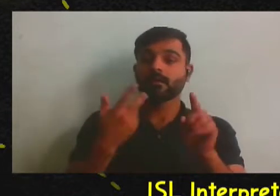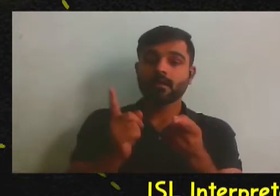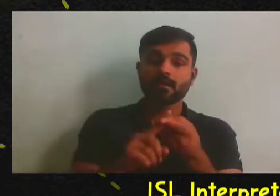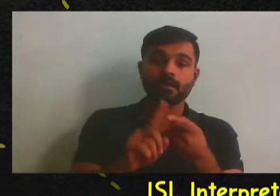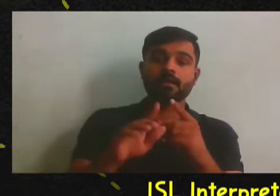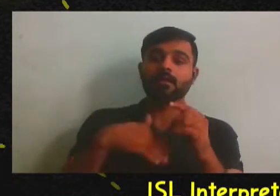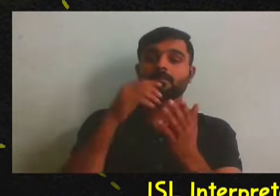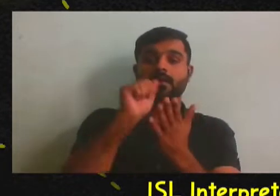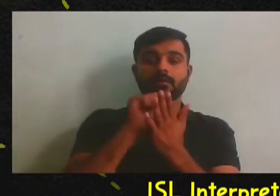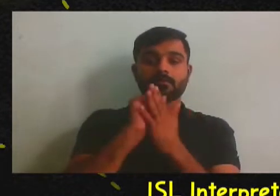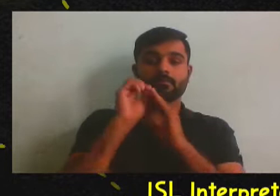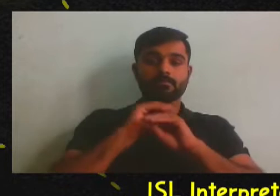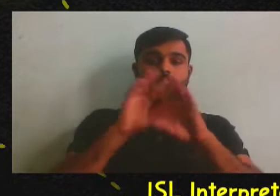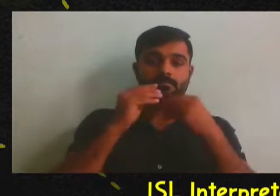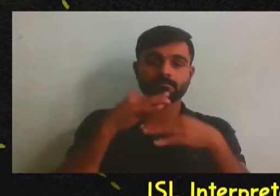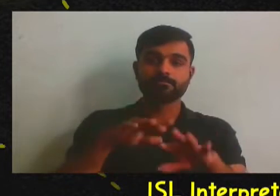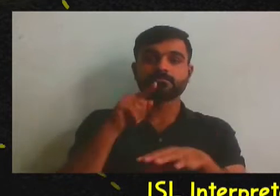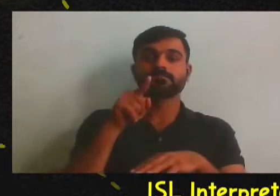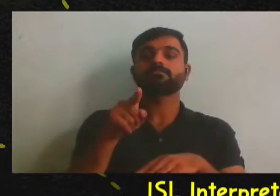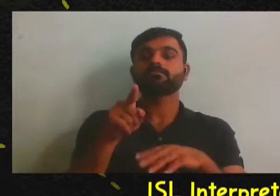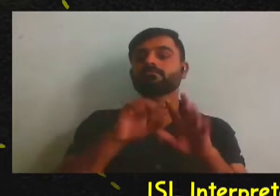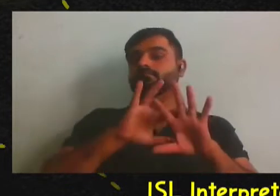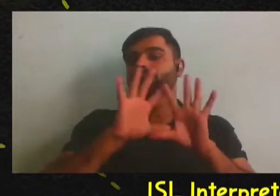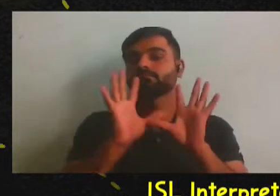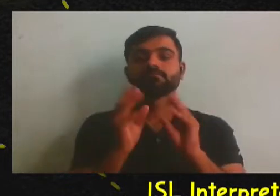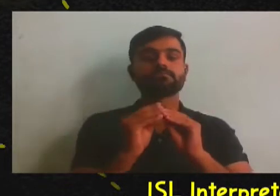after publication is that almost,